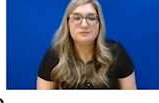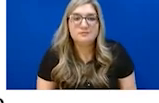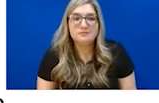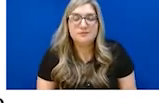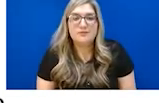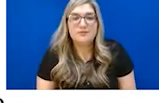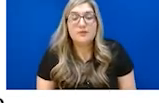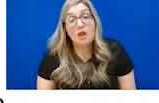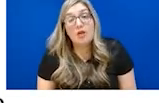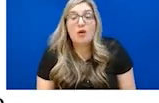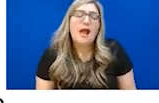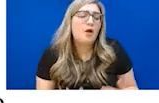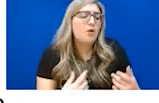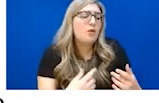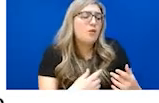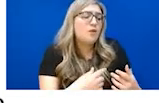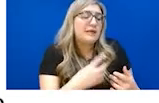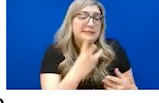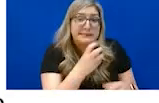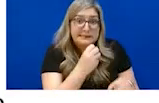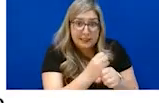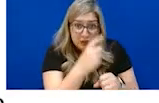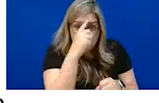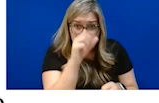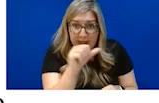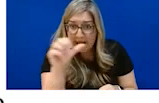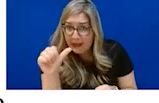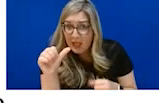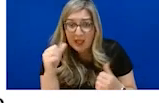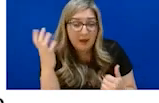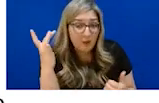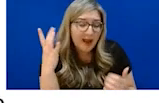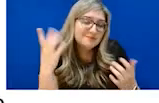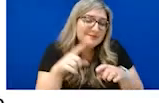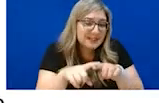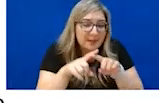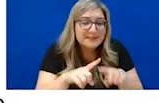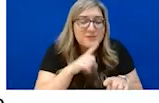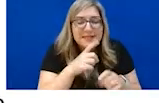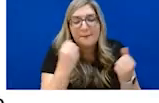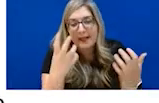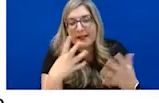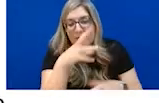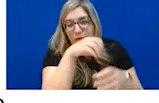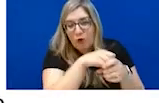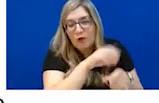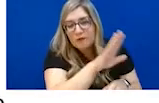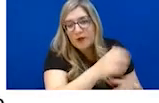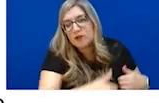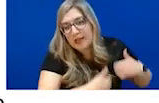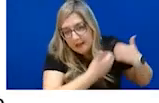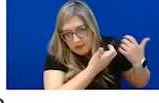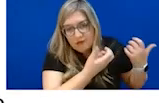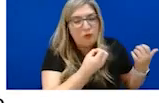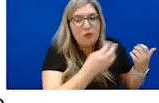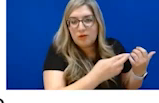there's multi-factors, right? But the ones that CVC-OEI wanted to lift were the ones that you can't get that last